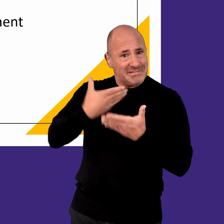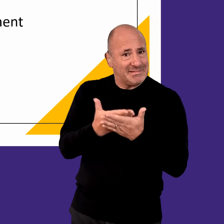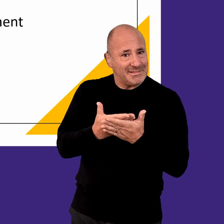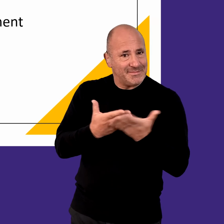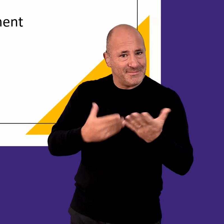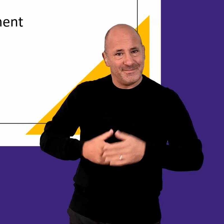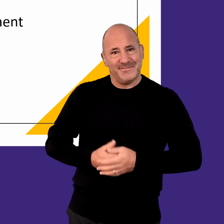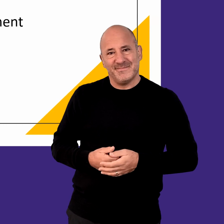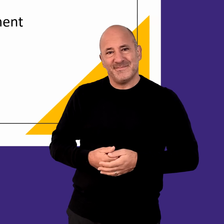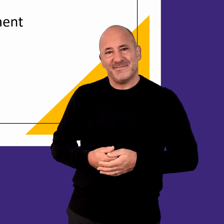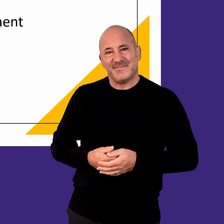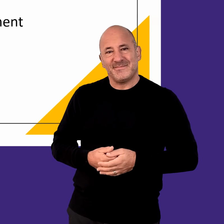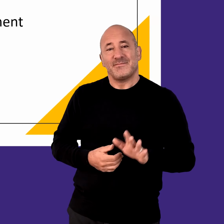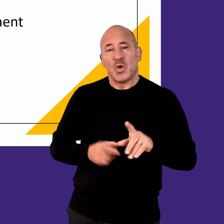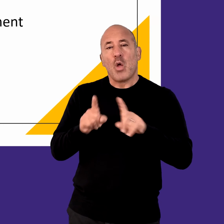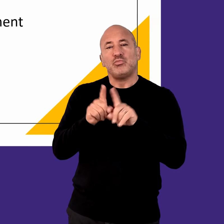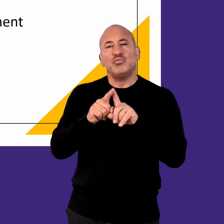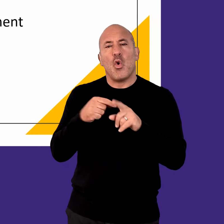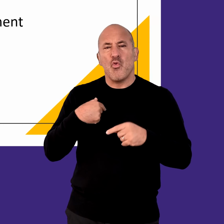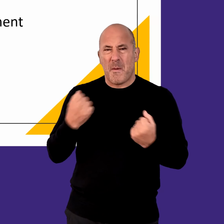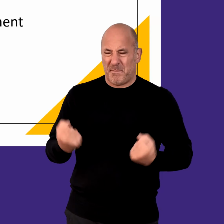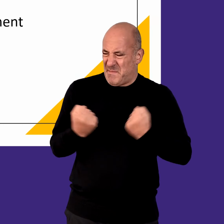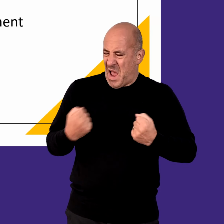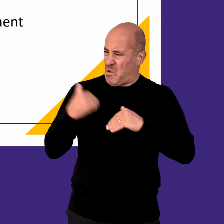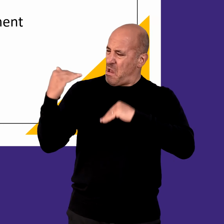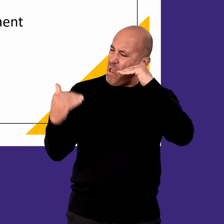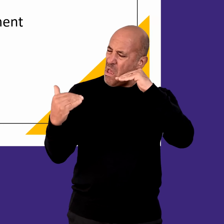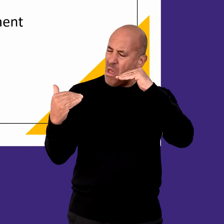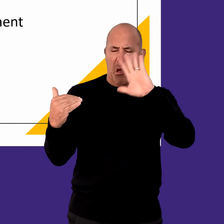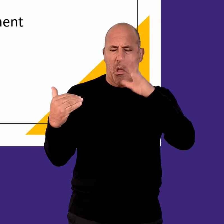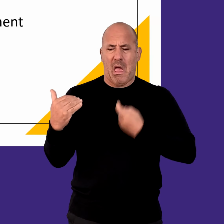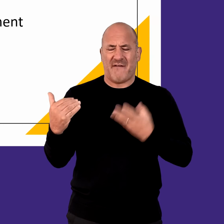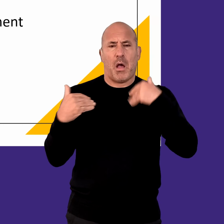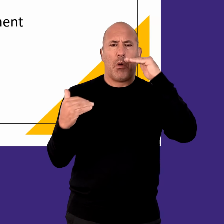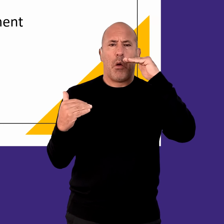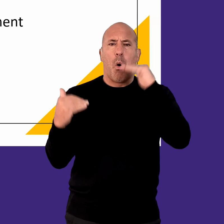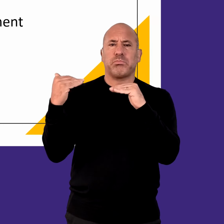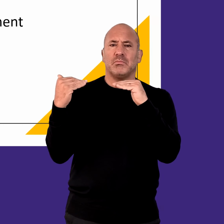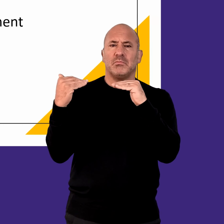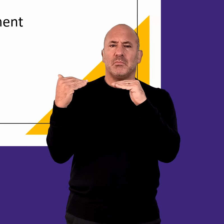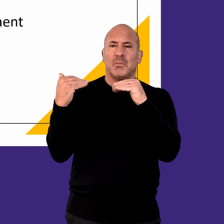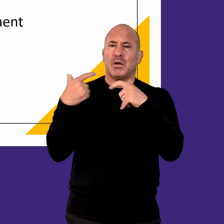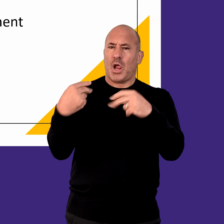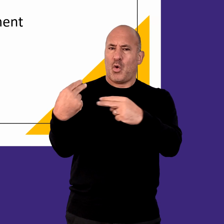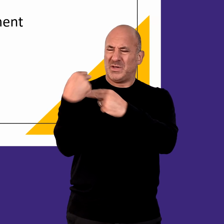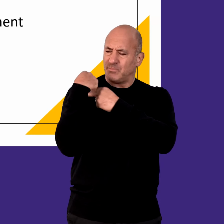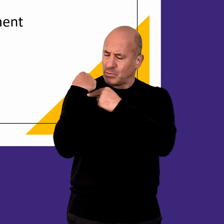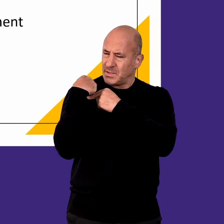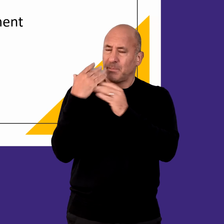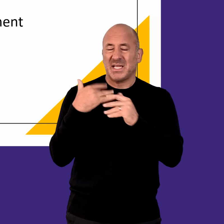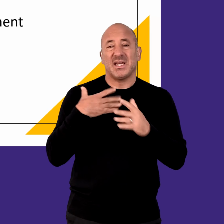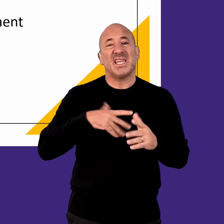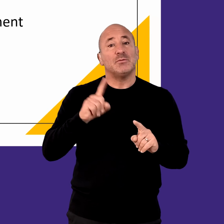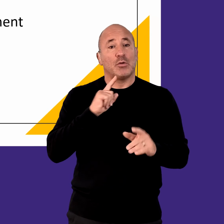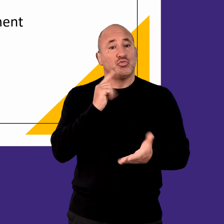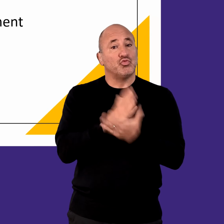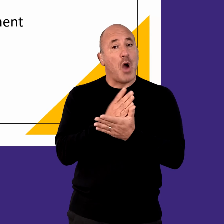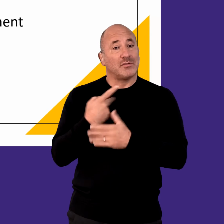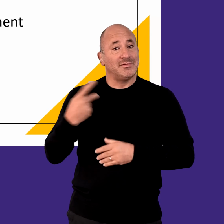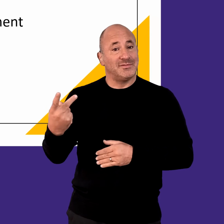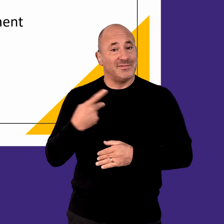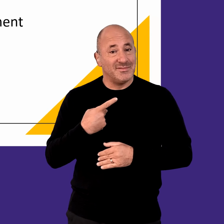use of our resources. For me, that has to stay with us. And I think to be comfortable giving up power, but